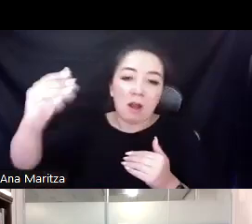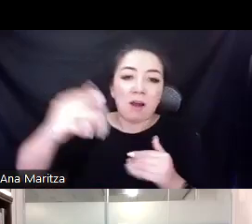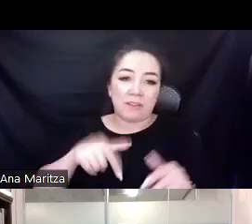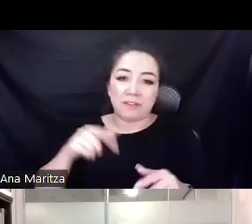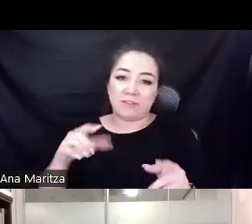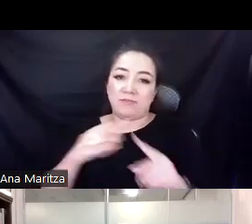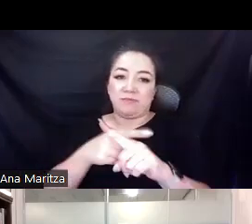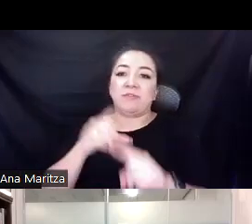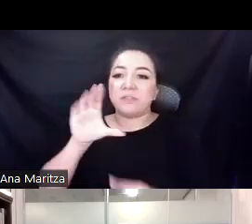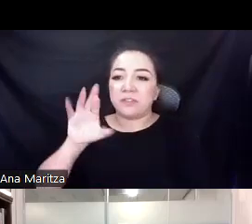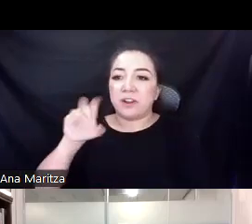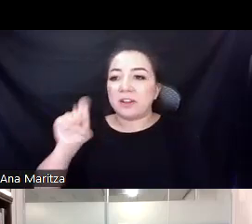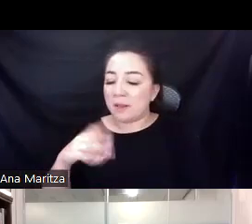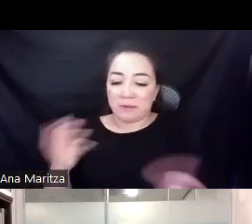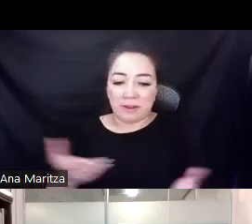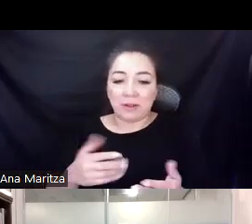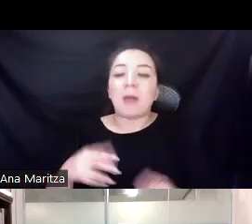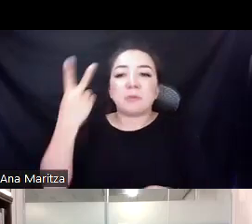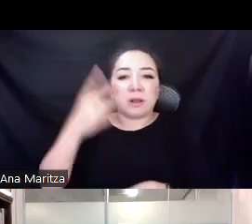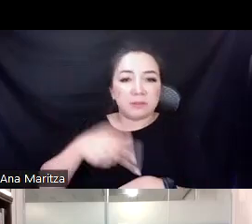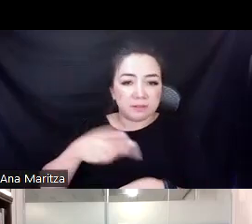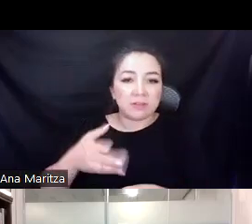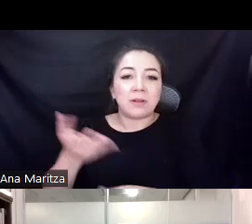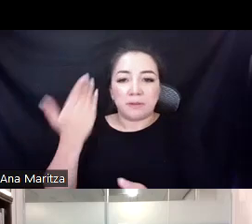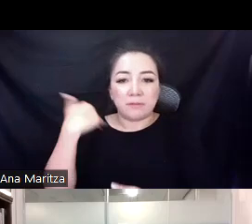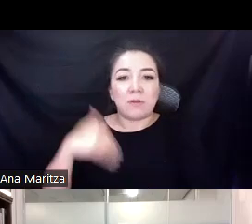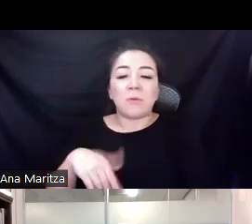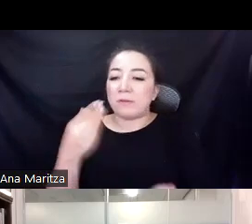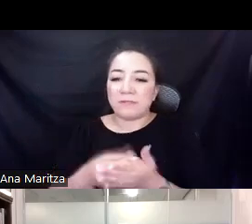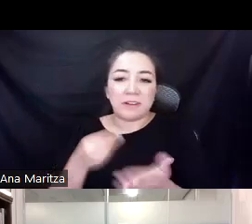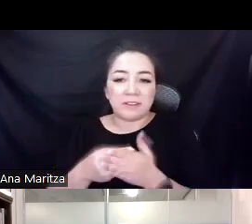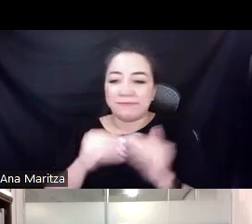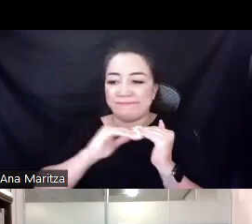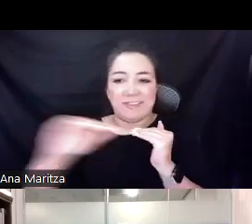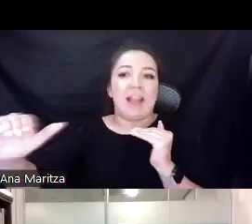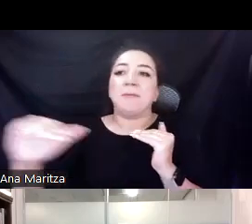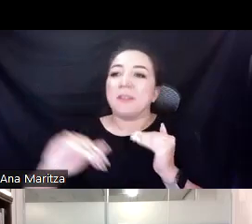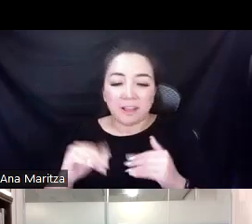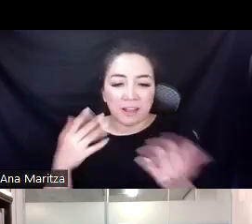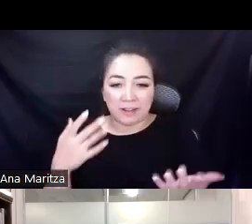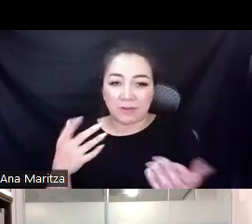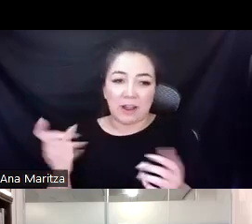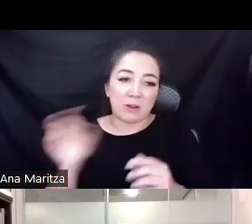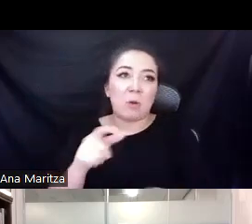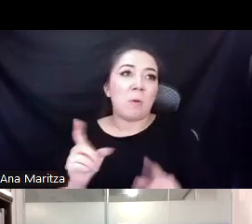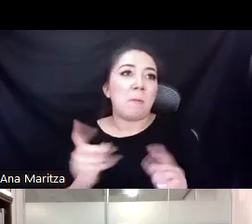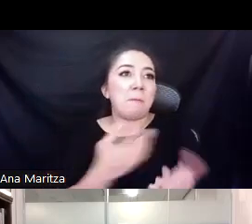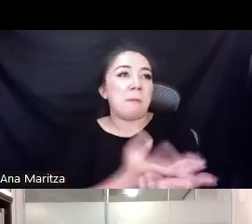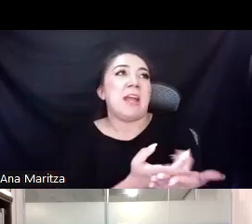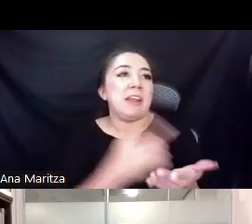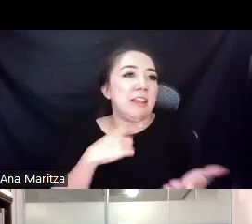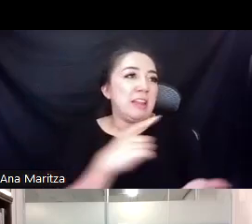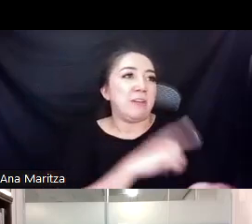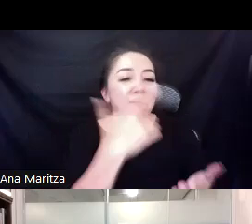I've been here before. I've been here twice before where funding was stagnant, and we had to go begging the legislature for more